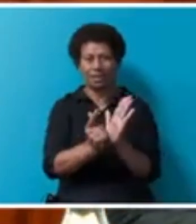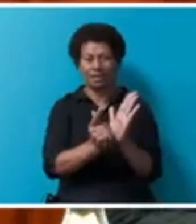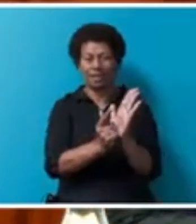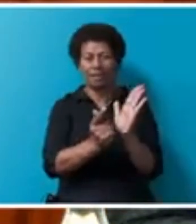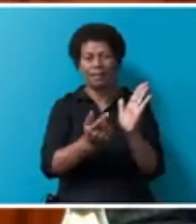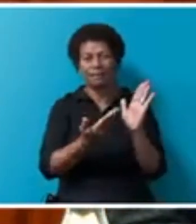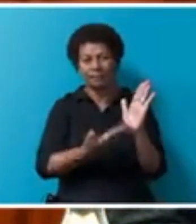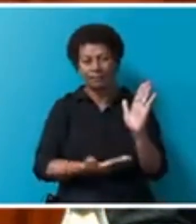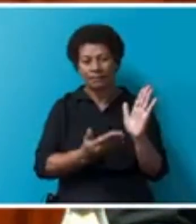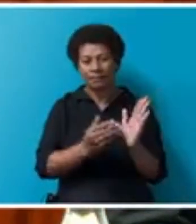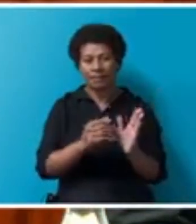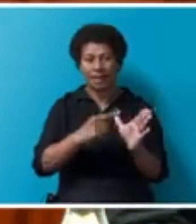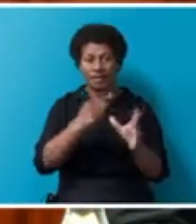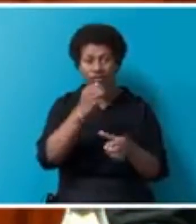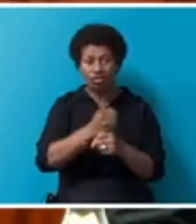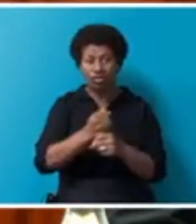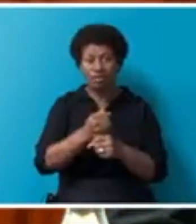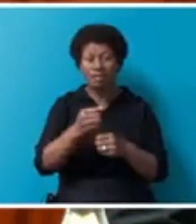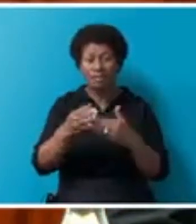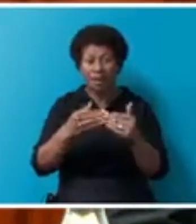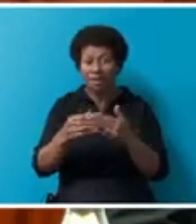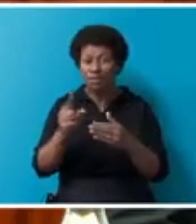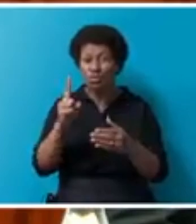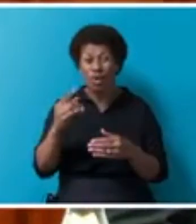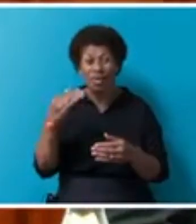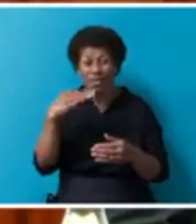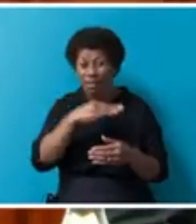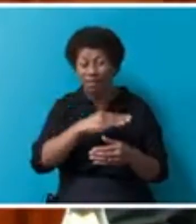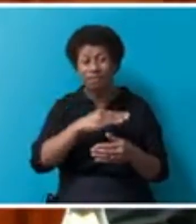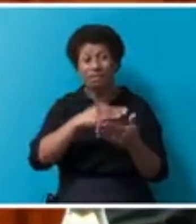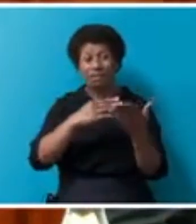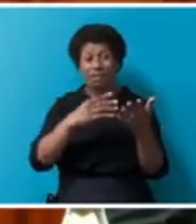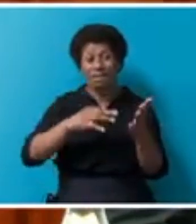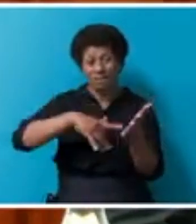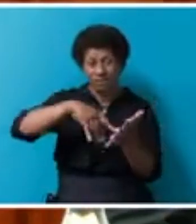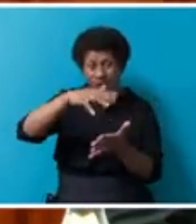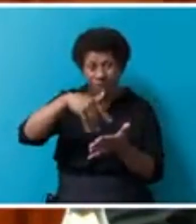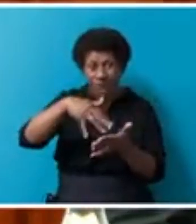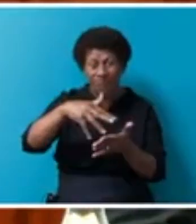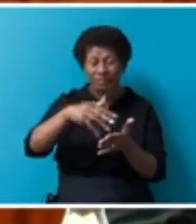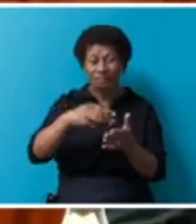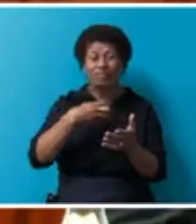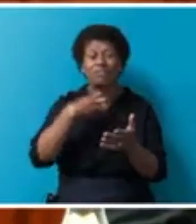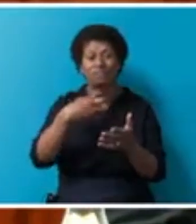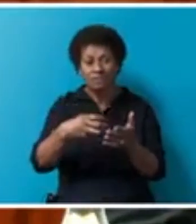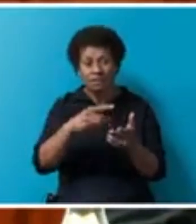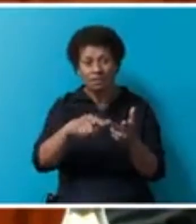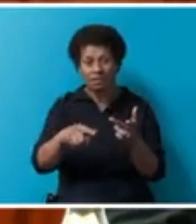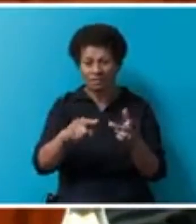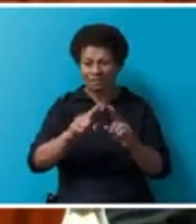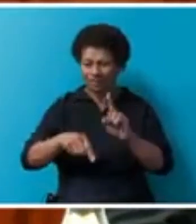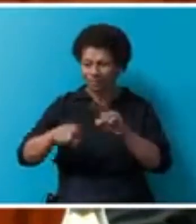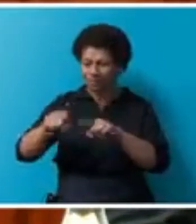currently manages over 1,200 active litigation files covering a wide range of complex